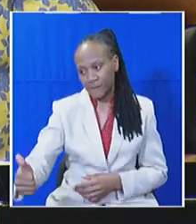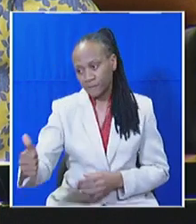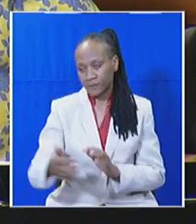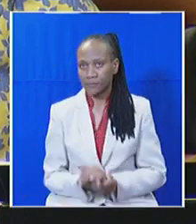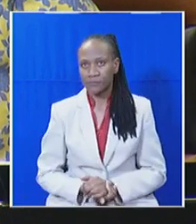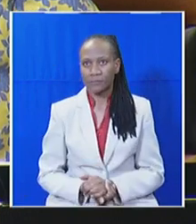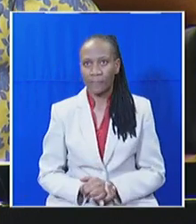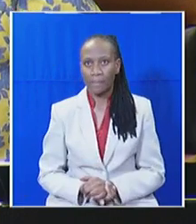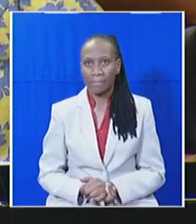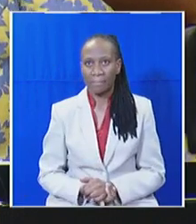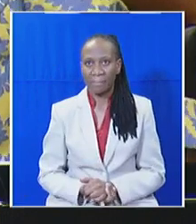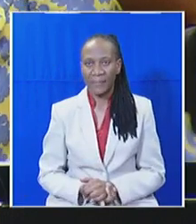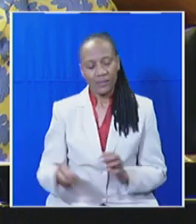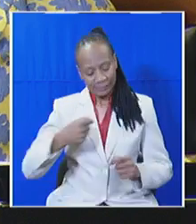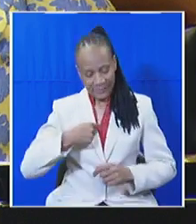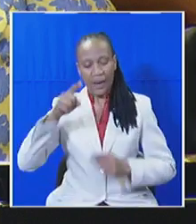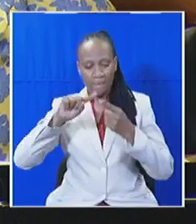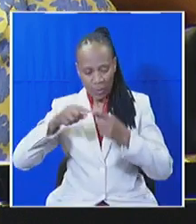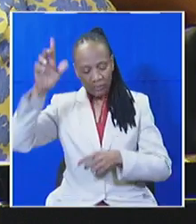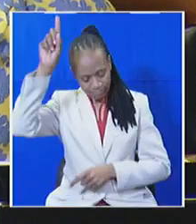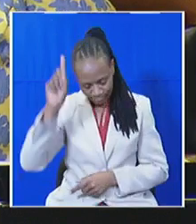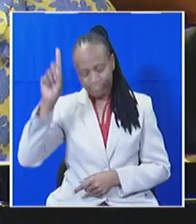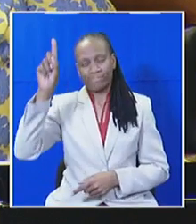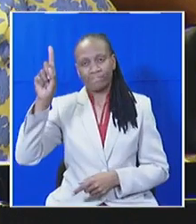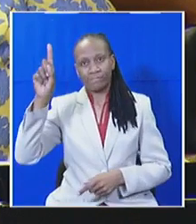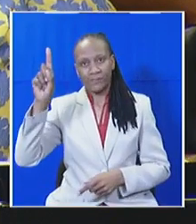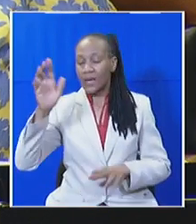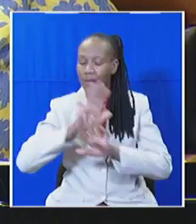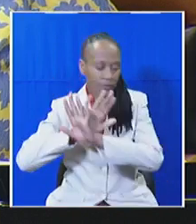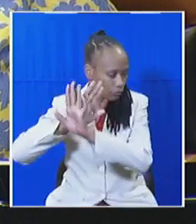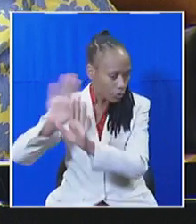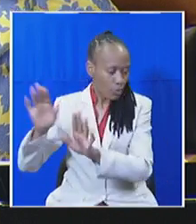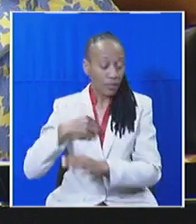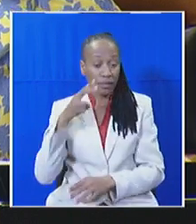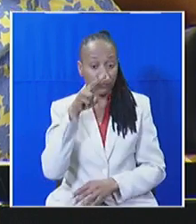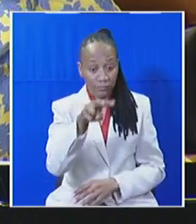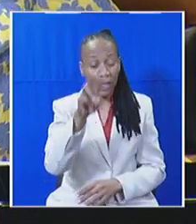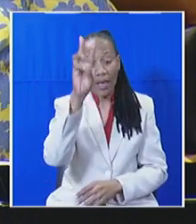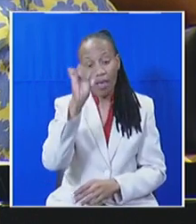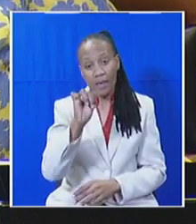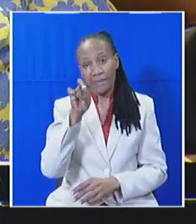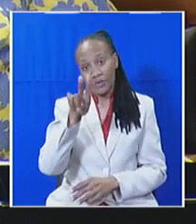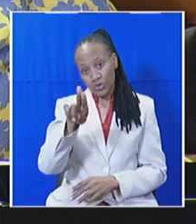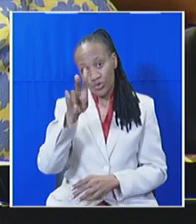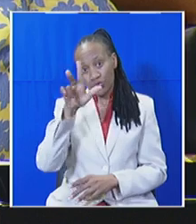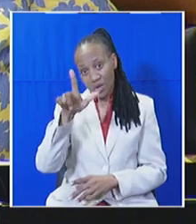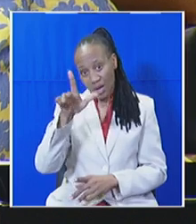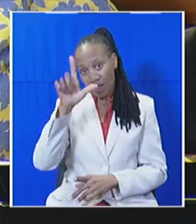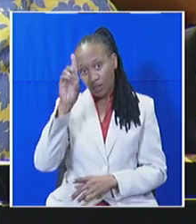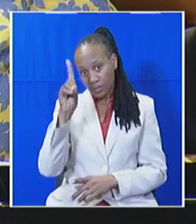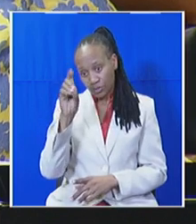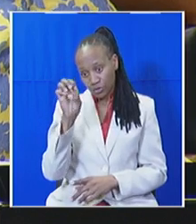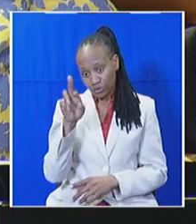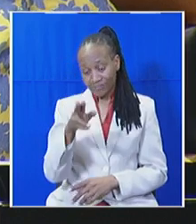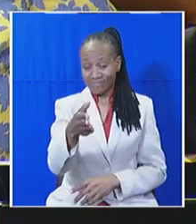deal with a point of order because I have recognized the President Honorable is Mulder, collectively and I would like you to take a misleading the seat.